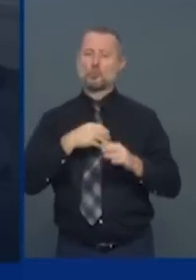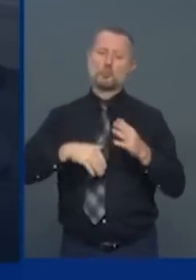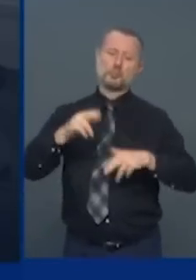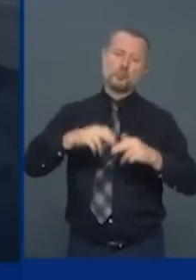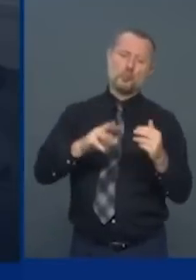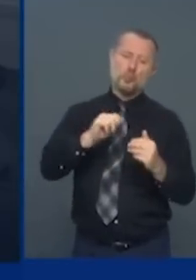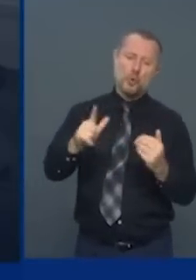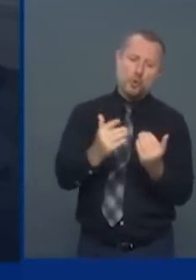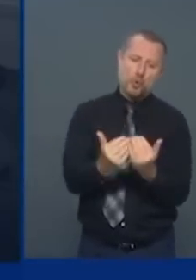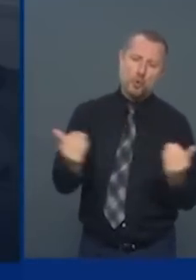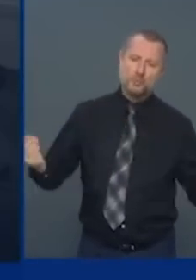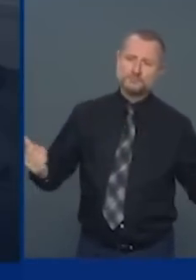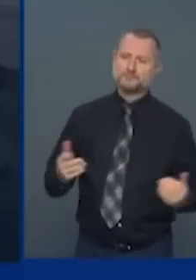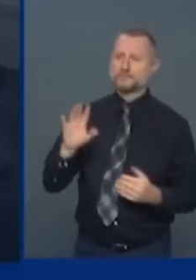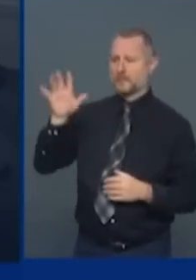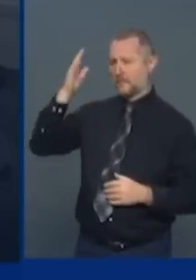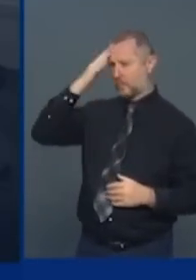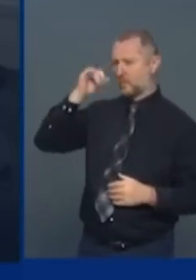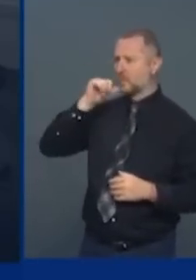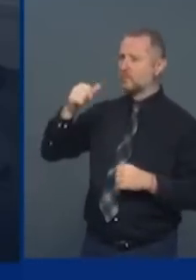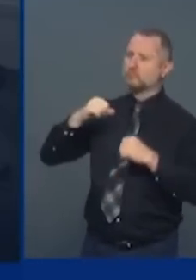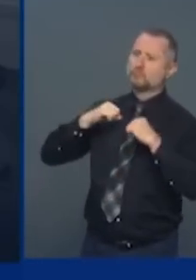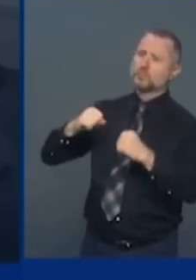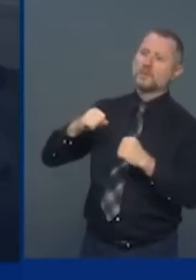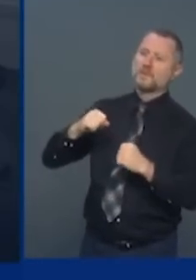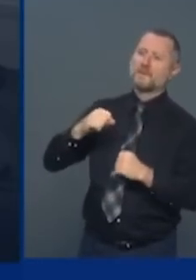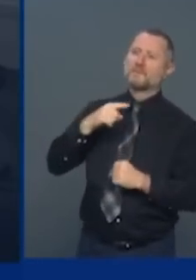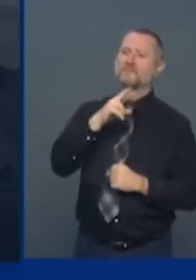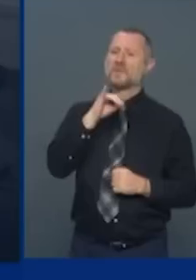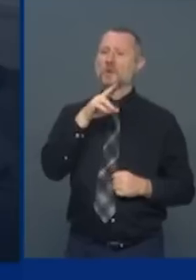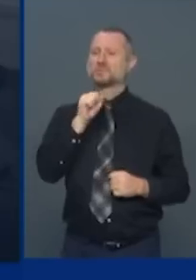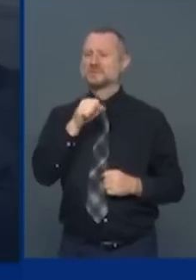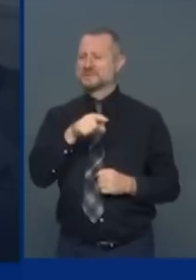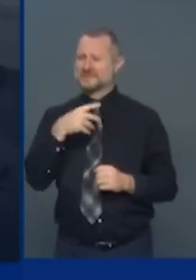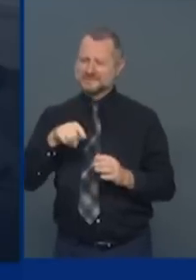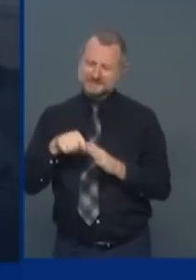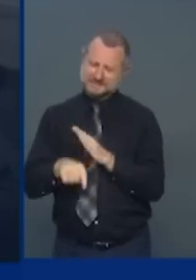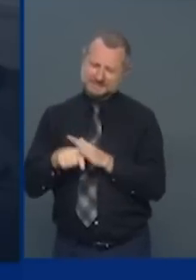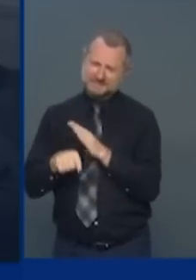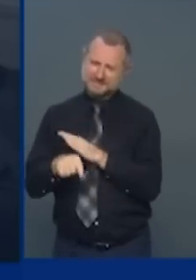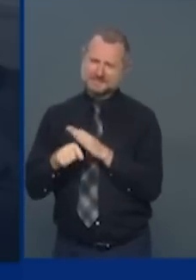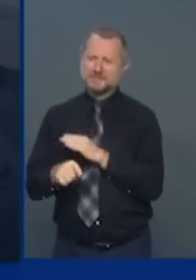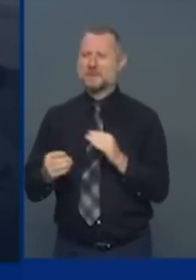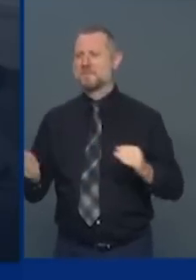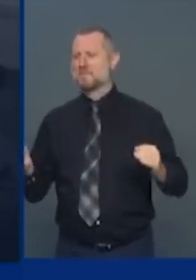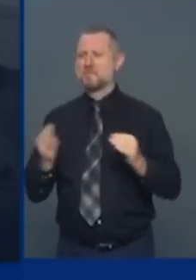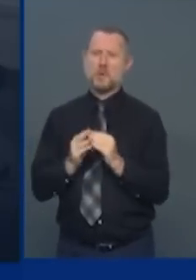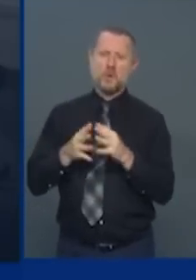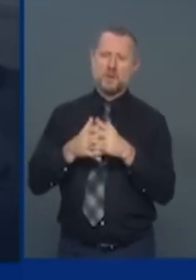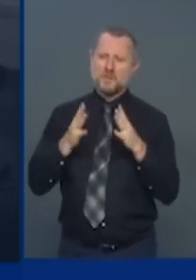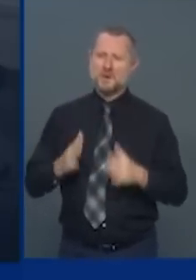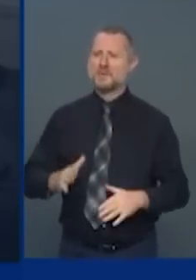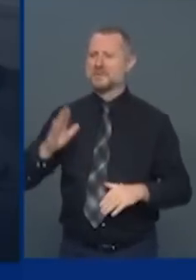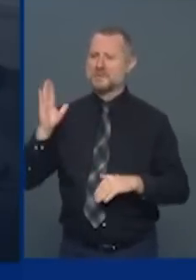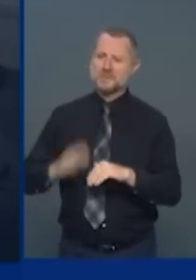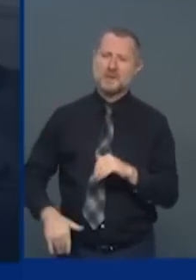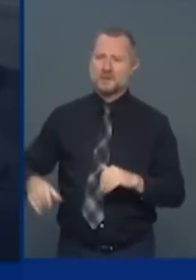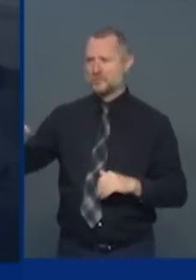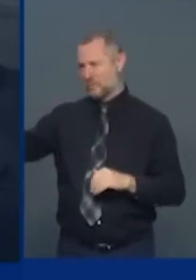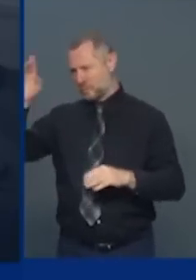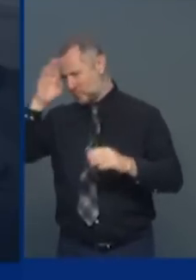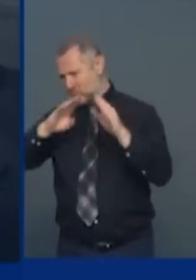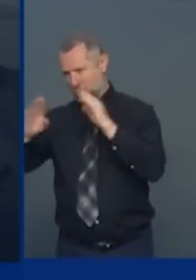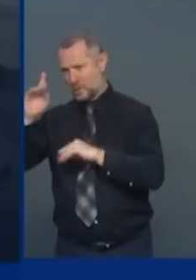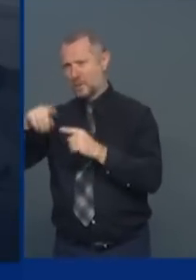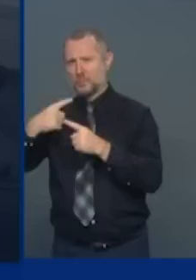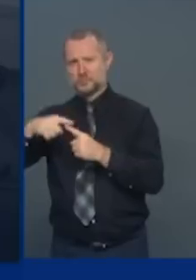virus? The virus killed many more Americans than anything you were worried about on the southern